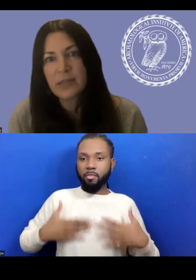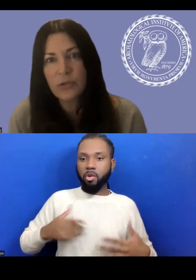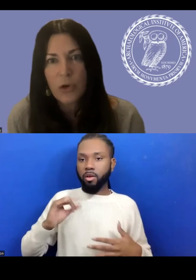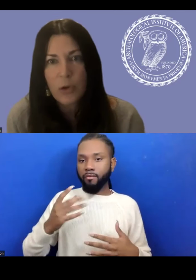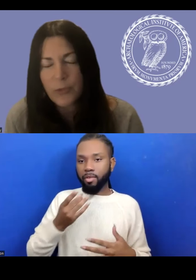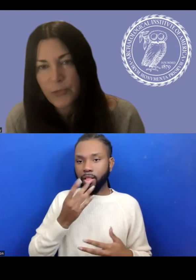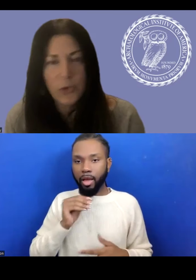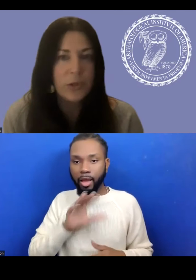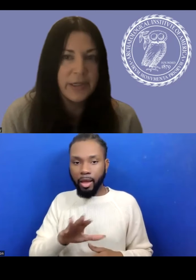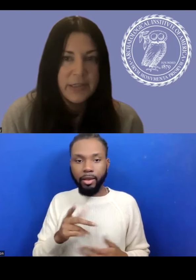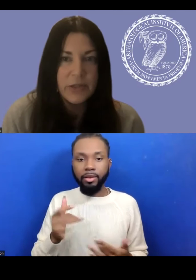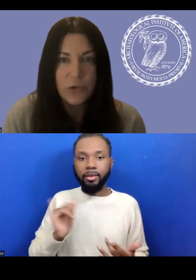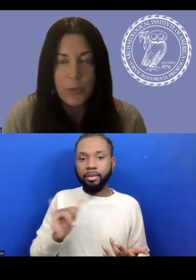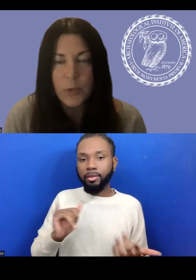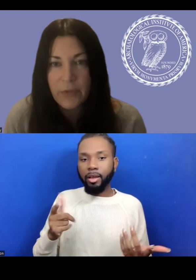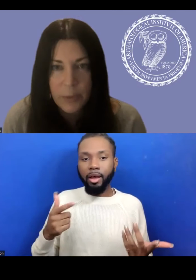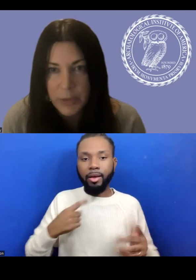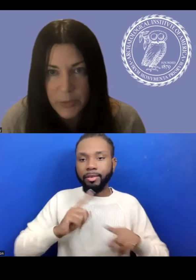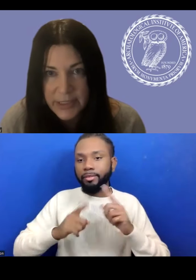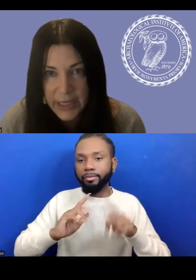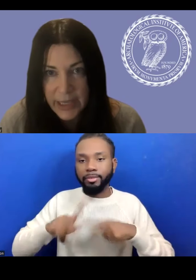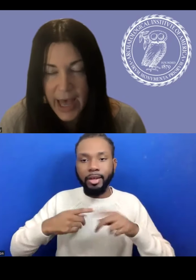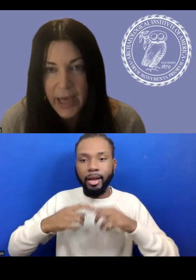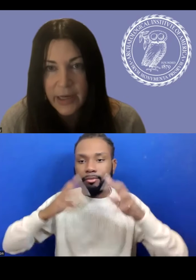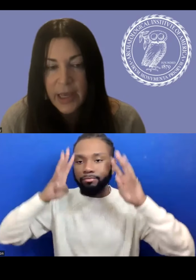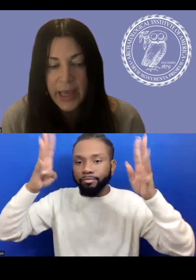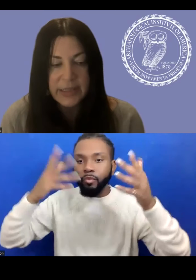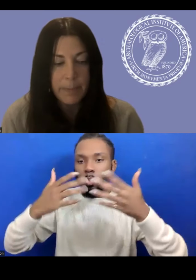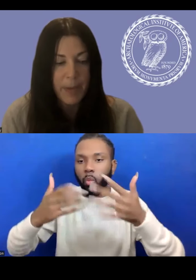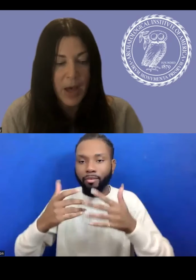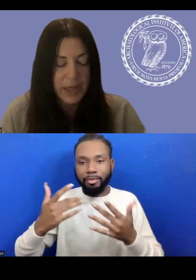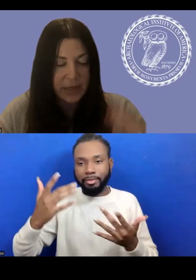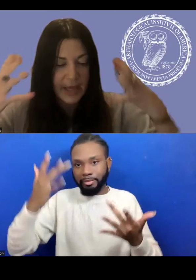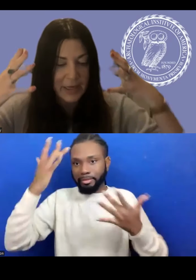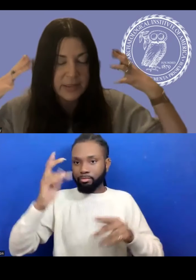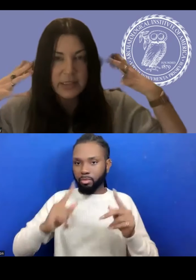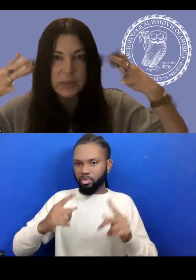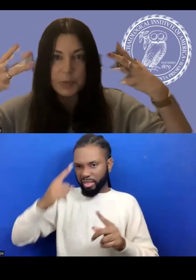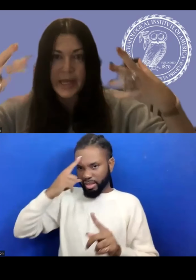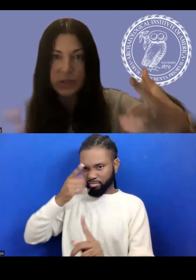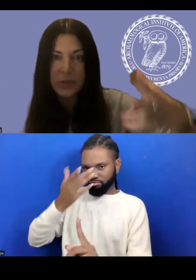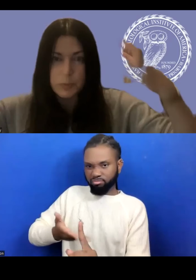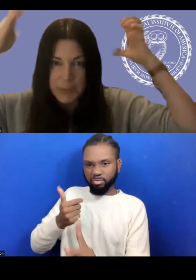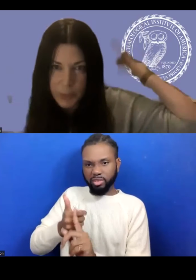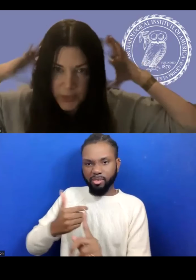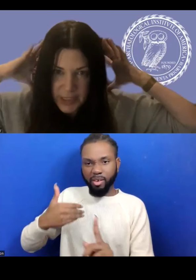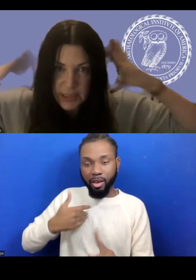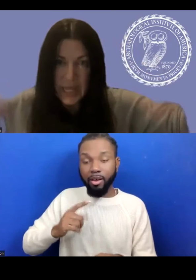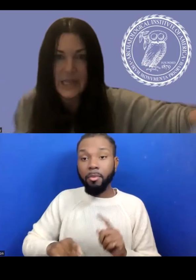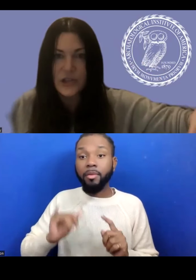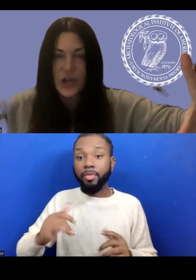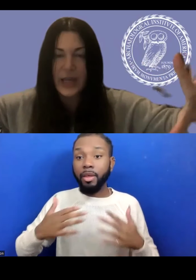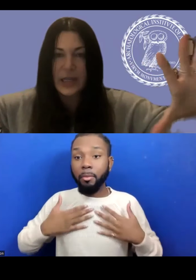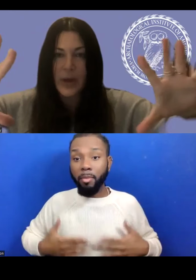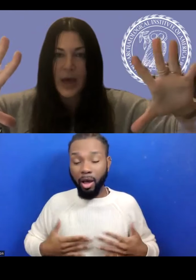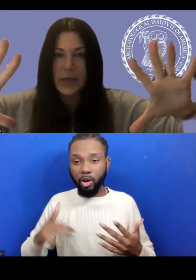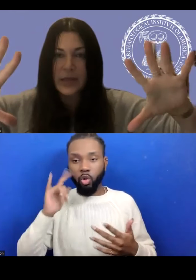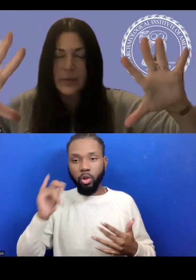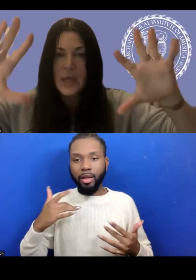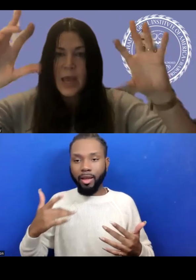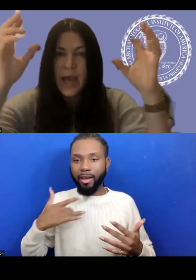Marfan syndrome or Froelich syndrome or whatever people say he had. It's a body that is displayed to his people with the light